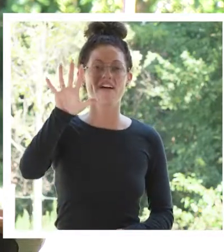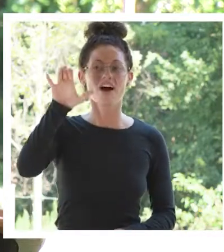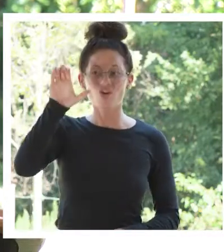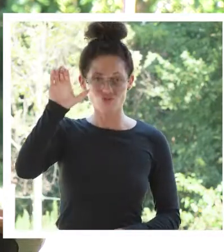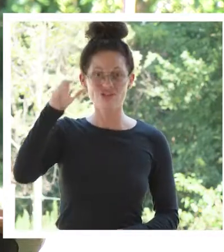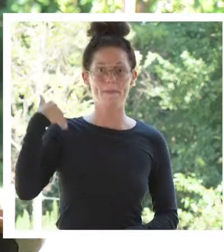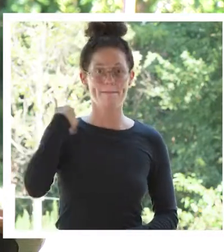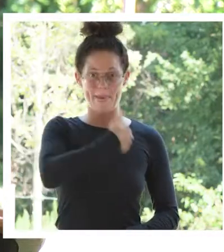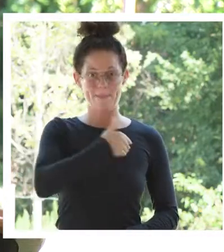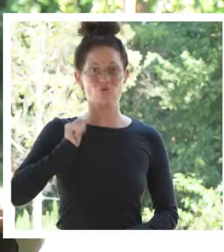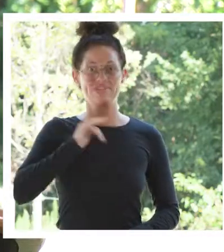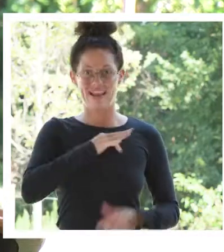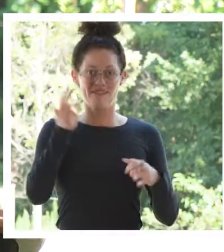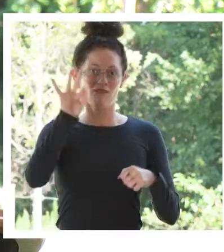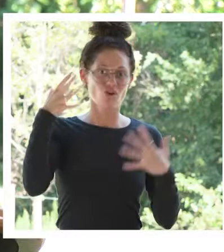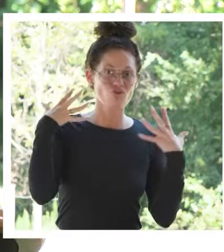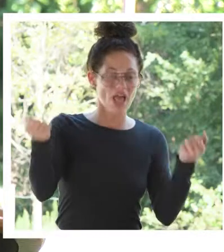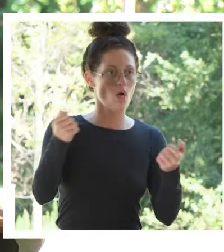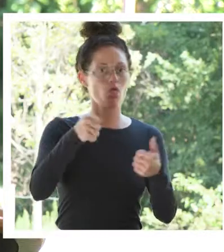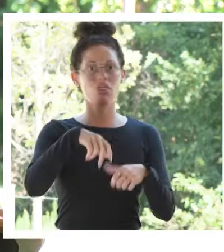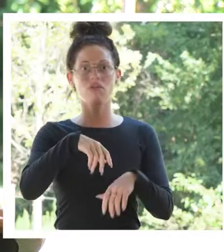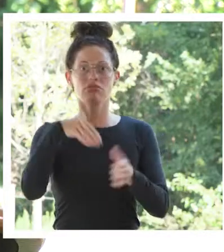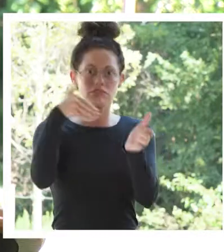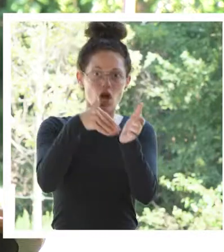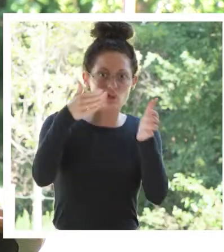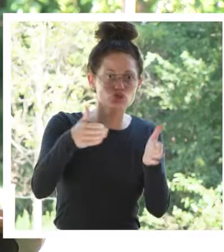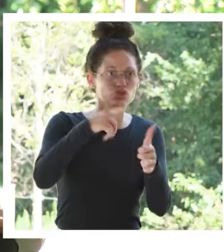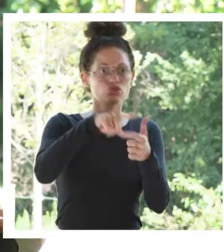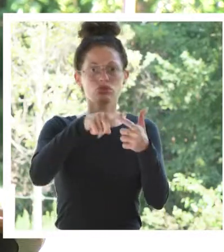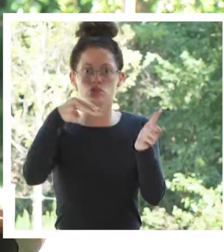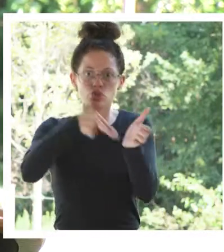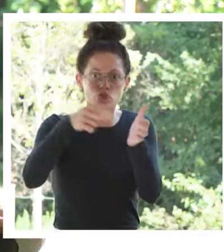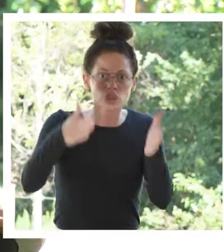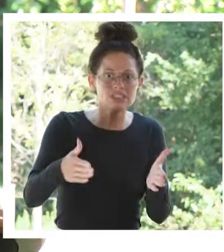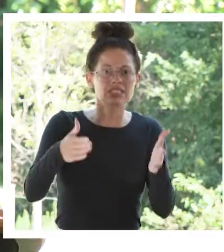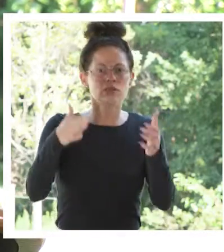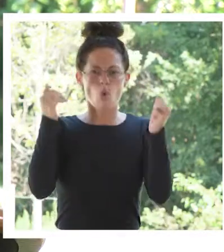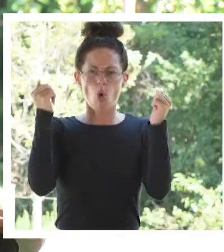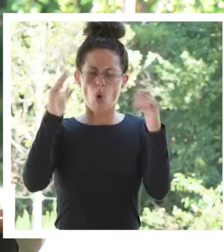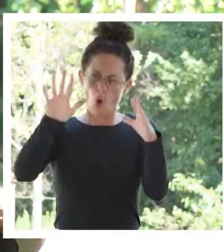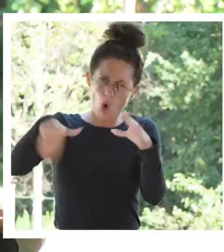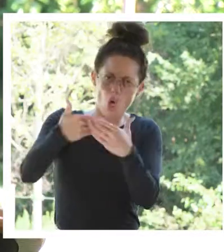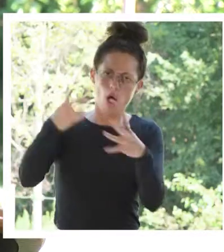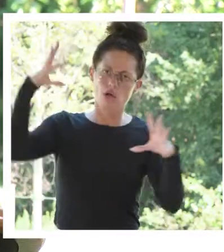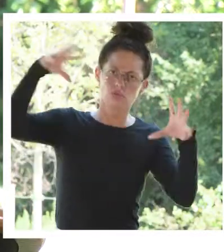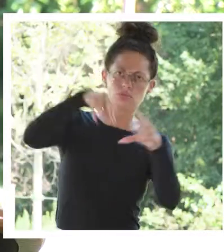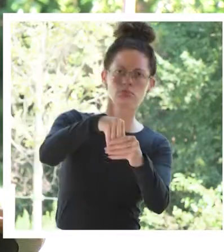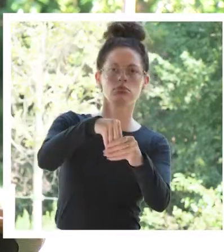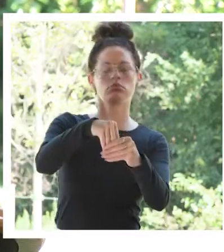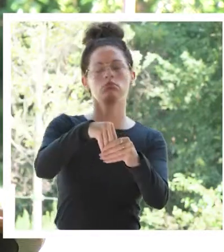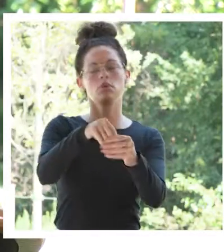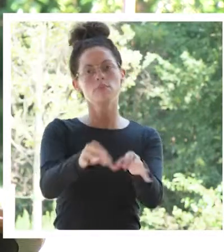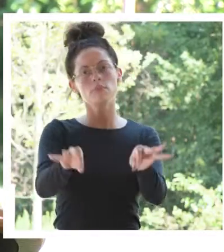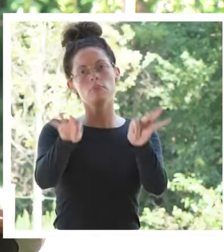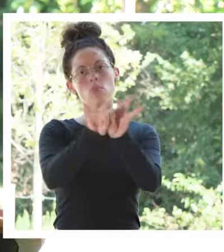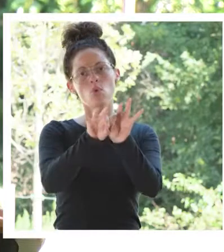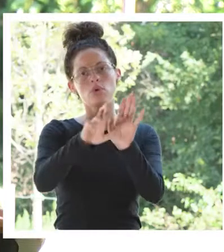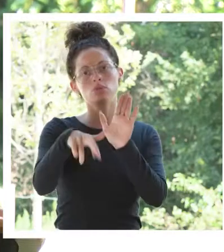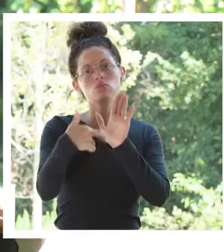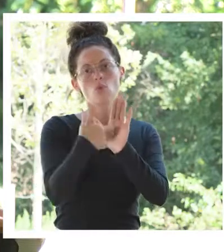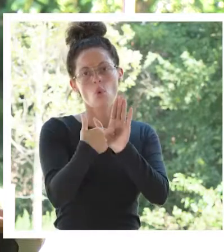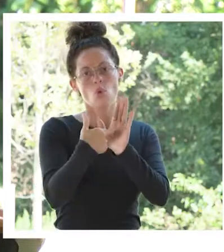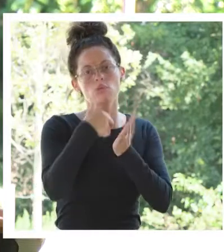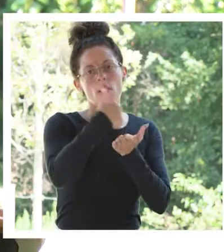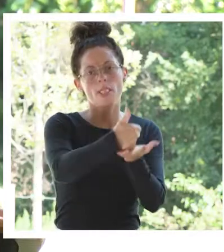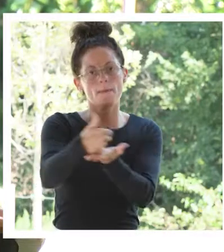including all of our physicians and medical providers, played an important role. I'm really pleased that this dedication today